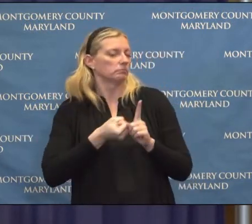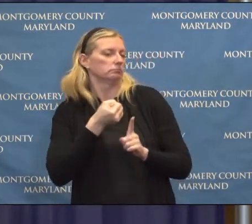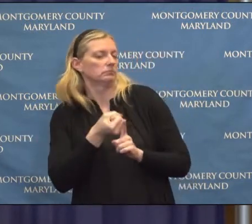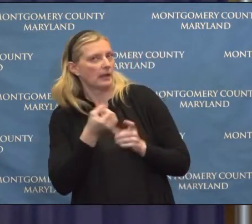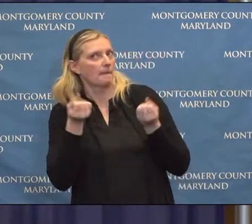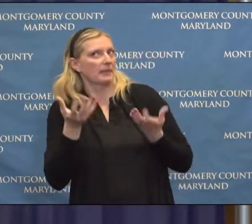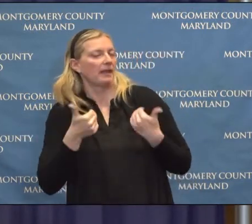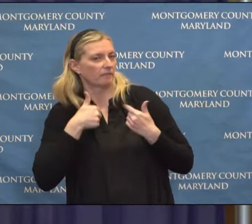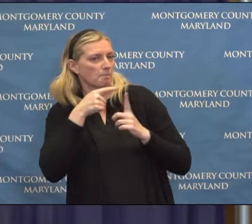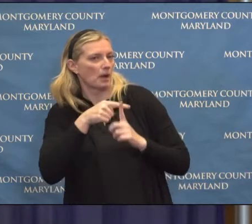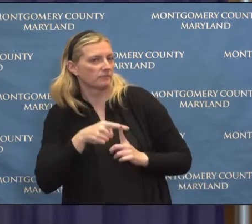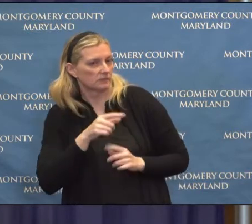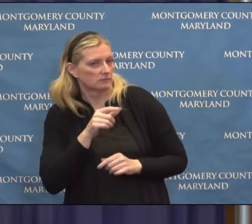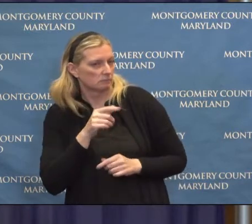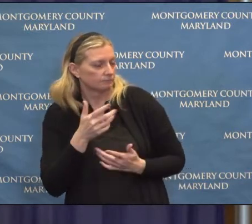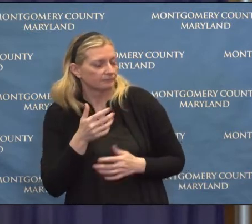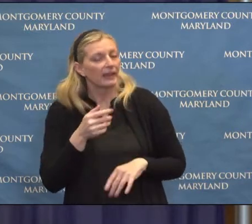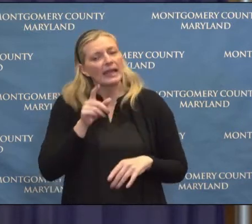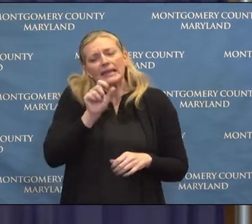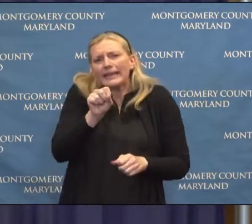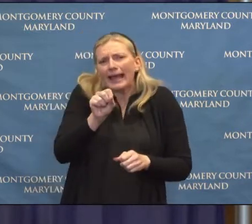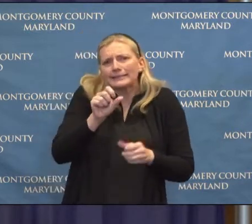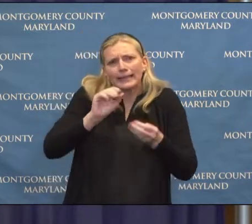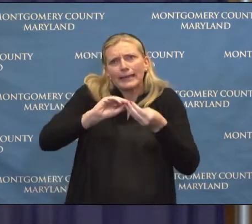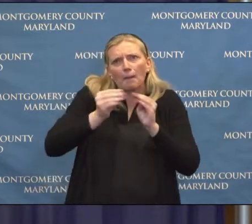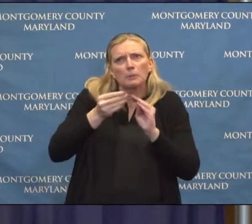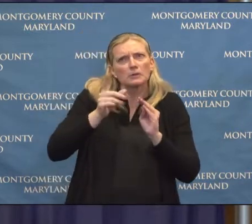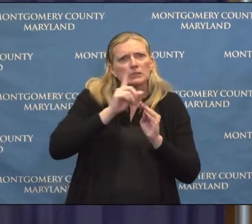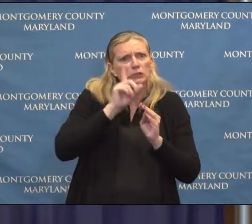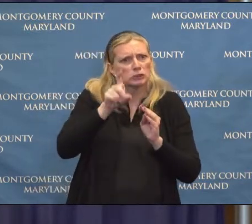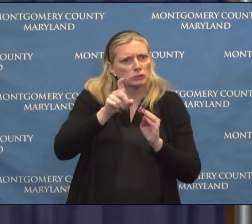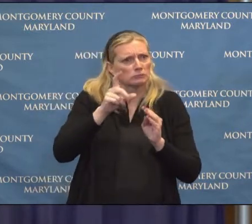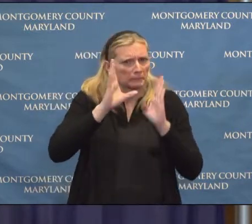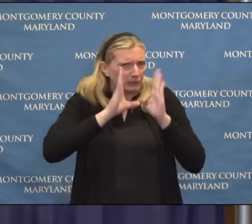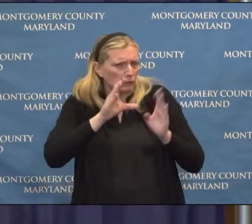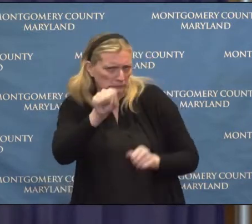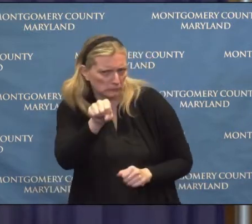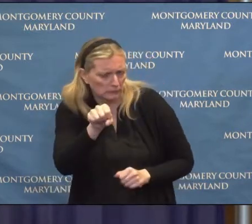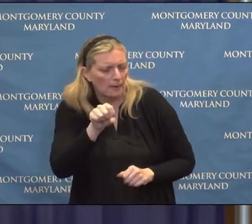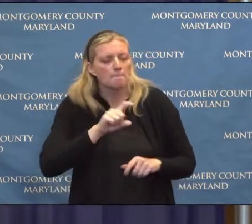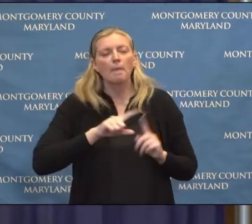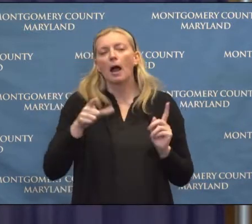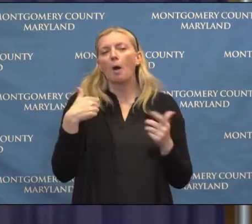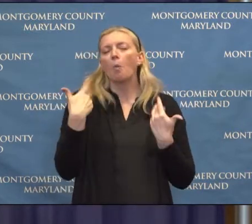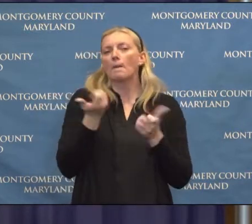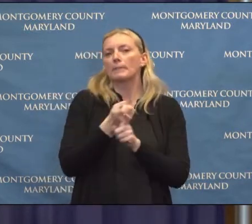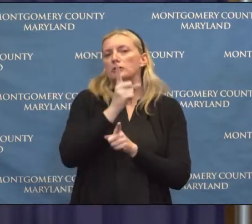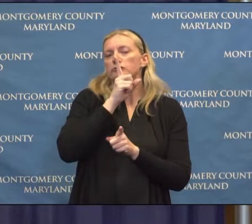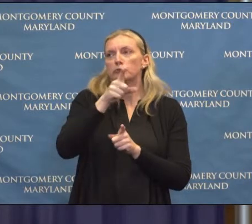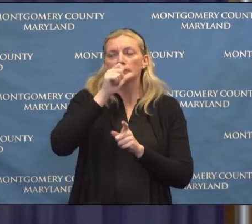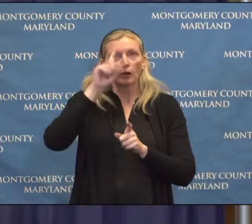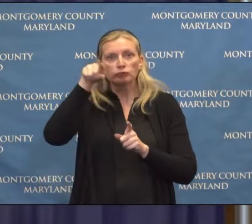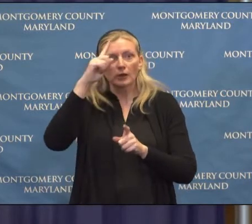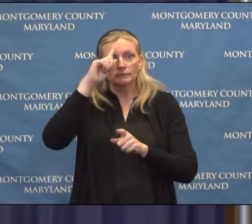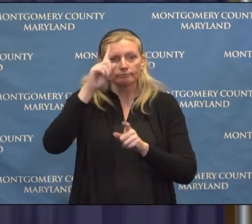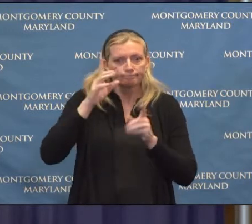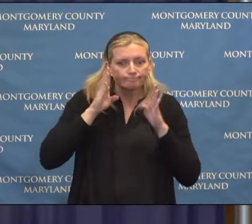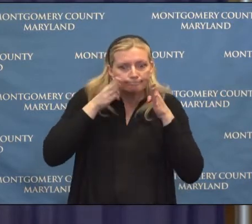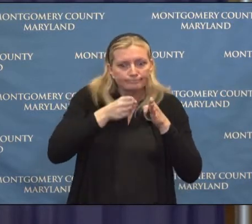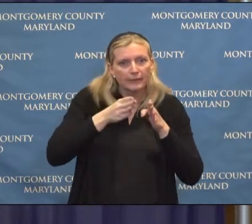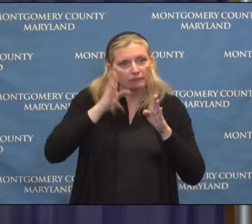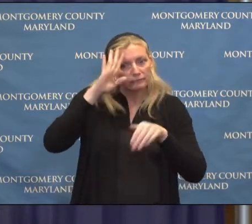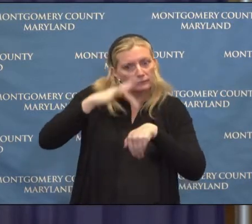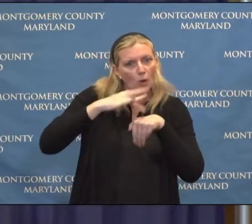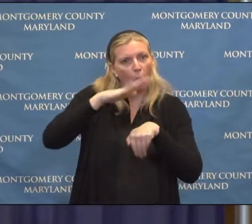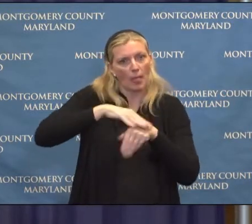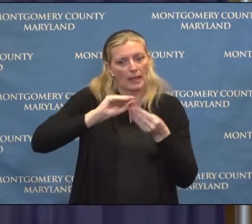is concerning and alarming, but I just want to put that into context for folks when they go looking at the zip codes to try to